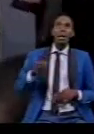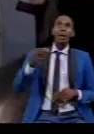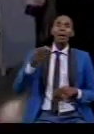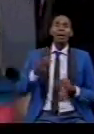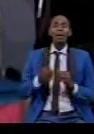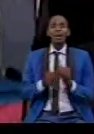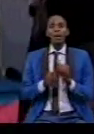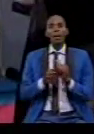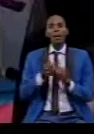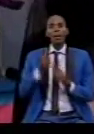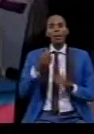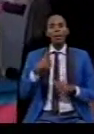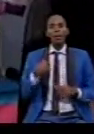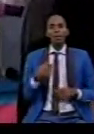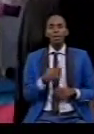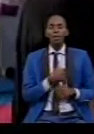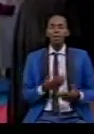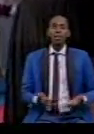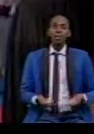Authorization to use his name.